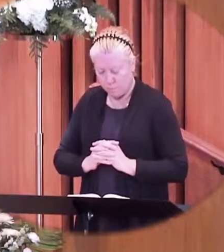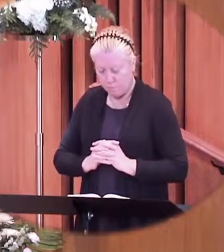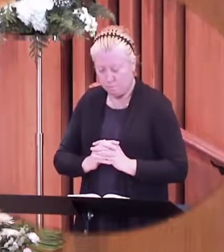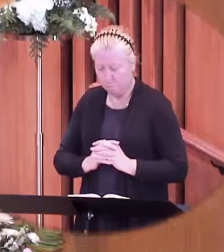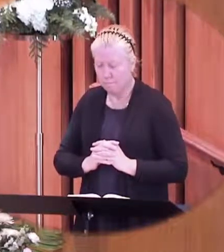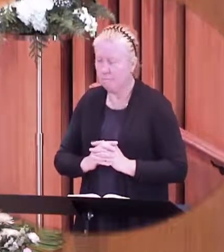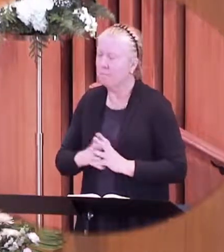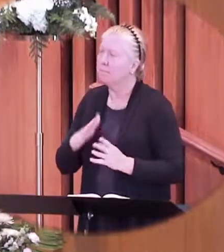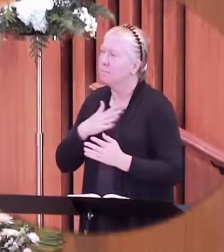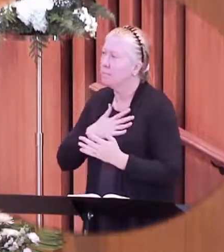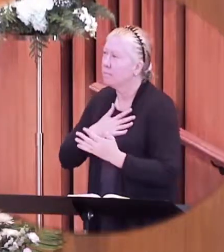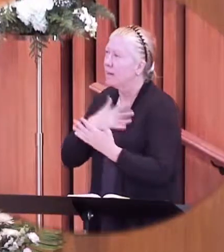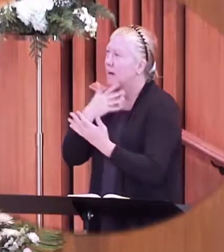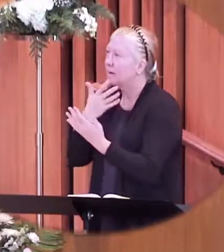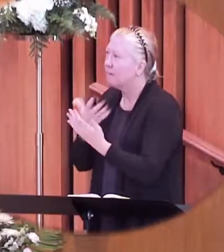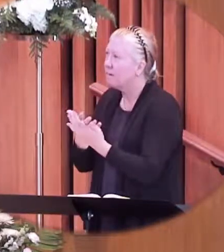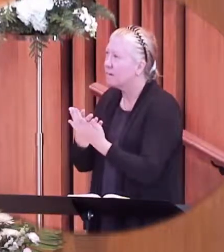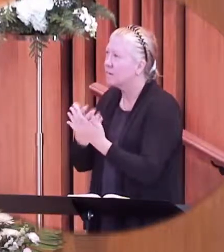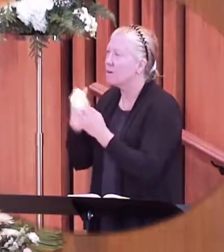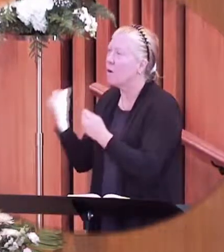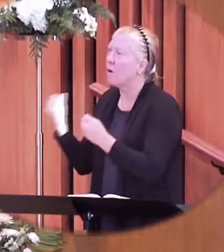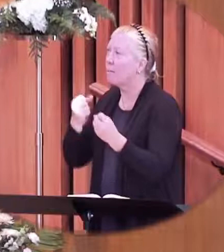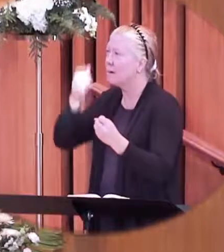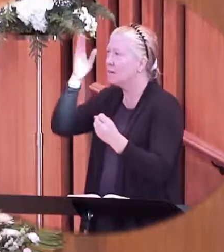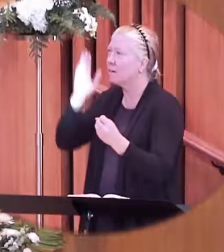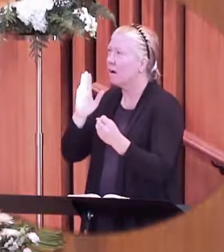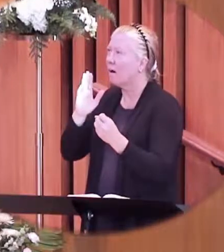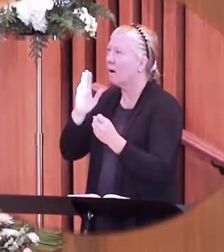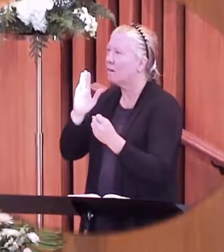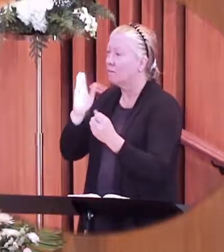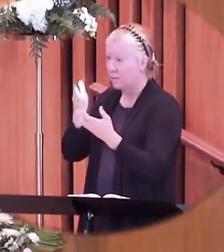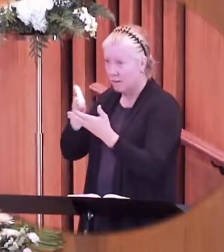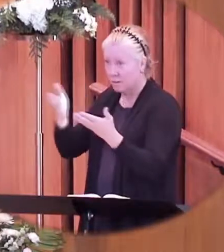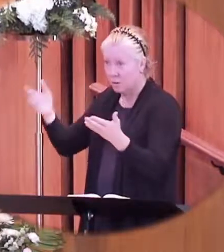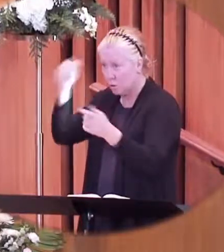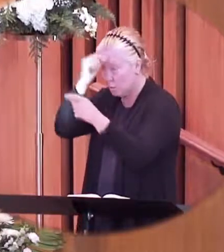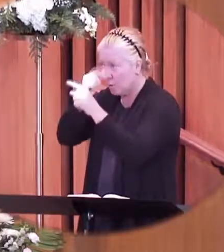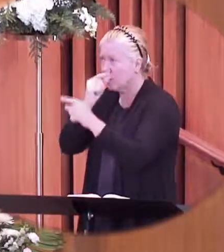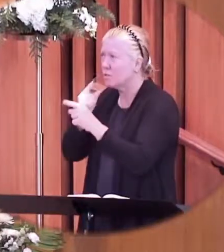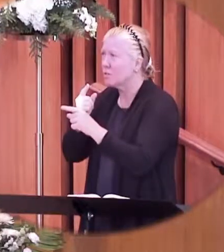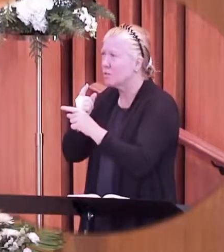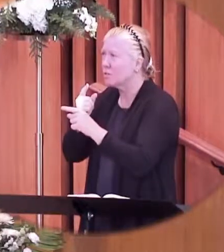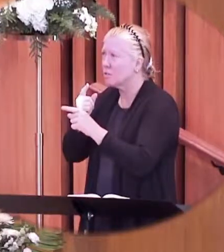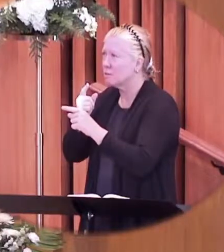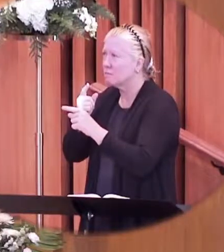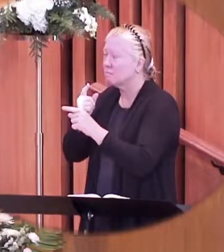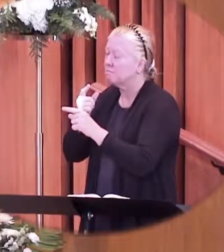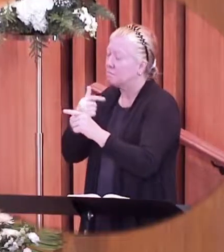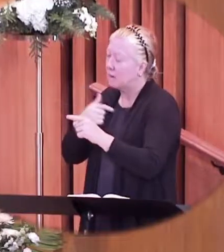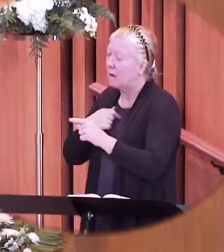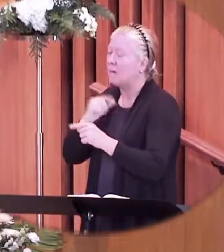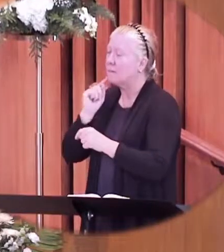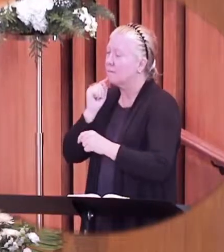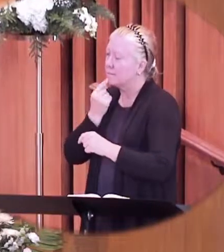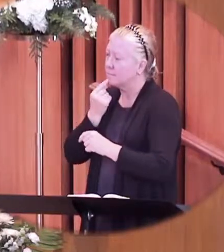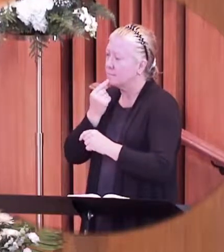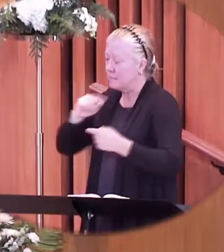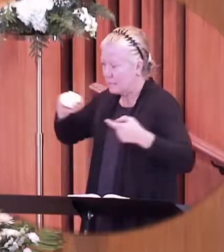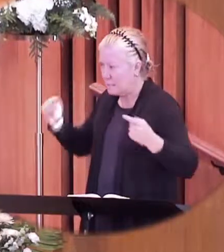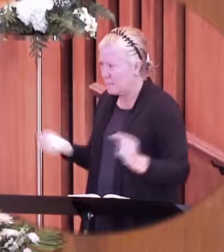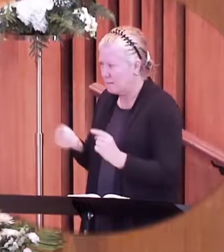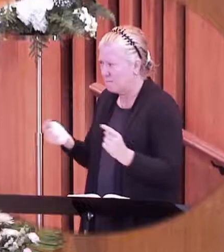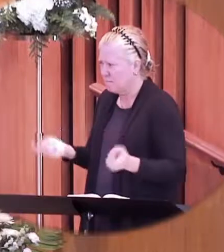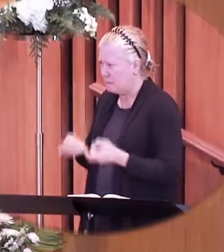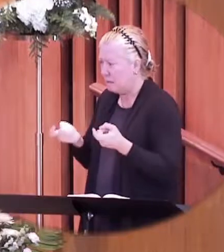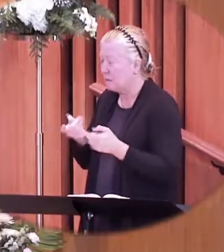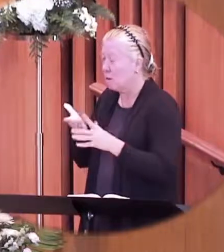I confess to Almighty God and to you, my brothers and sisters, that I have greatly sinned in